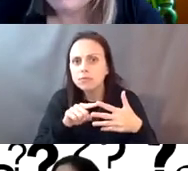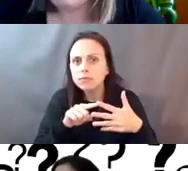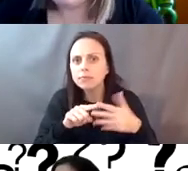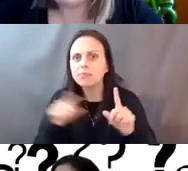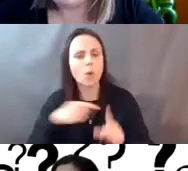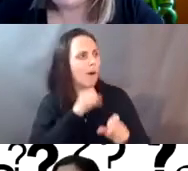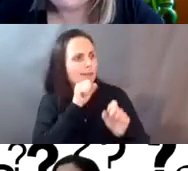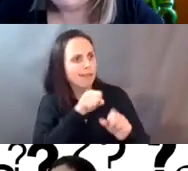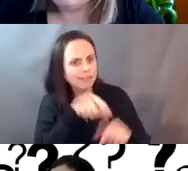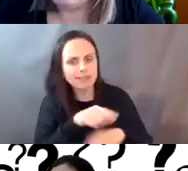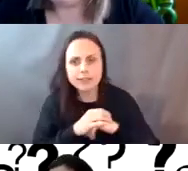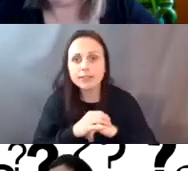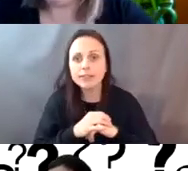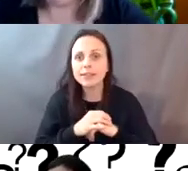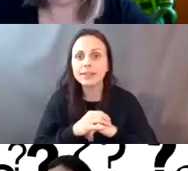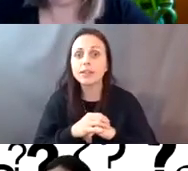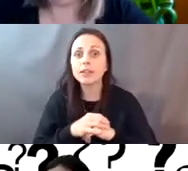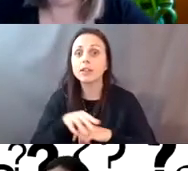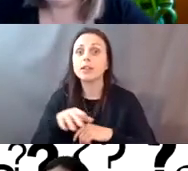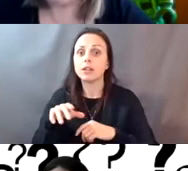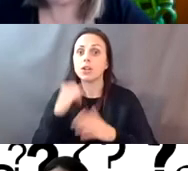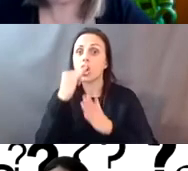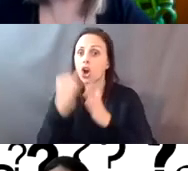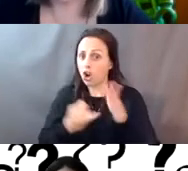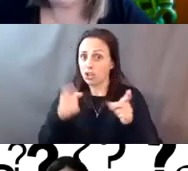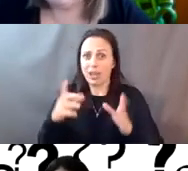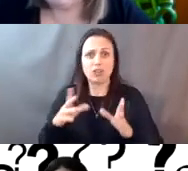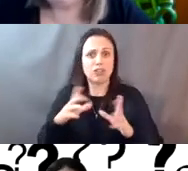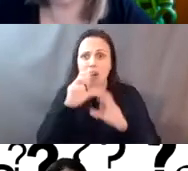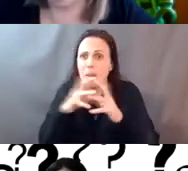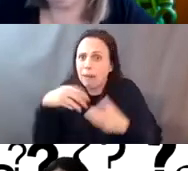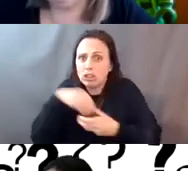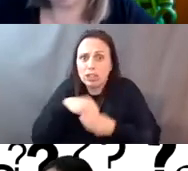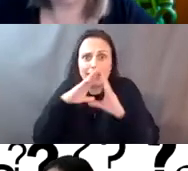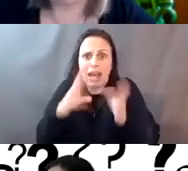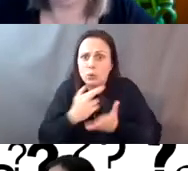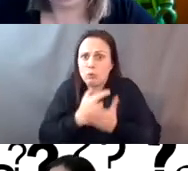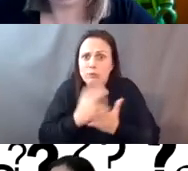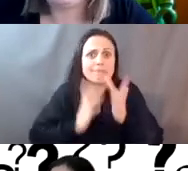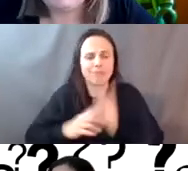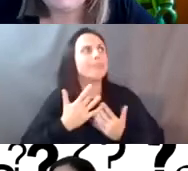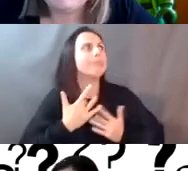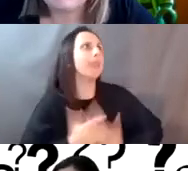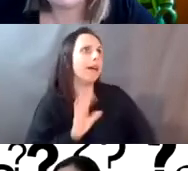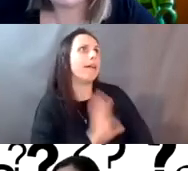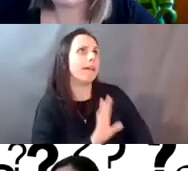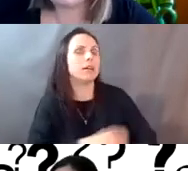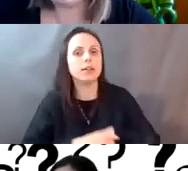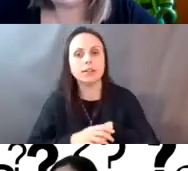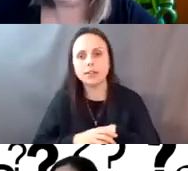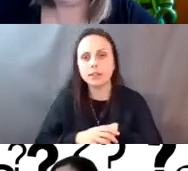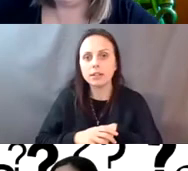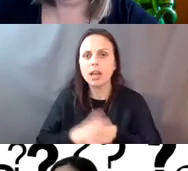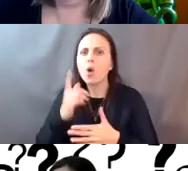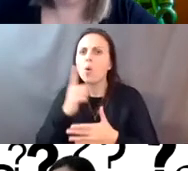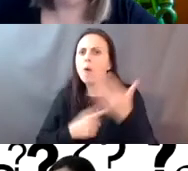this, just cracks me up. Imagine you're an arts manager with very little in-house resources. Typical. What are some of the low-hanging fruit things you can